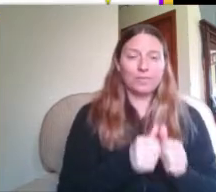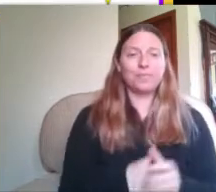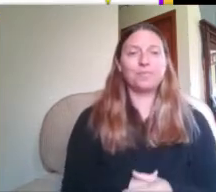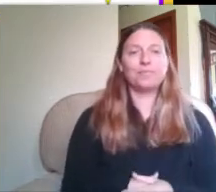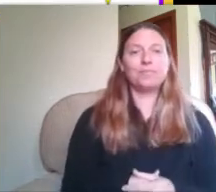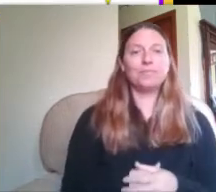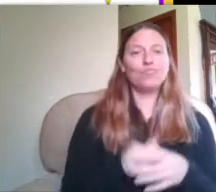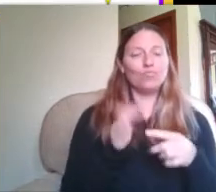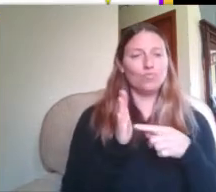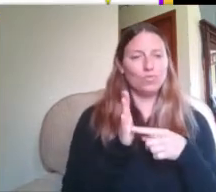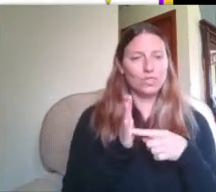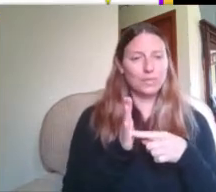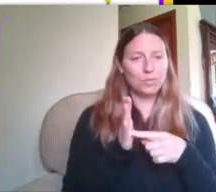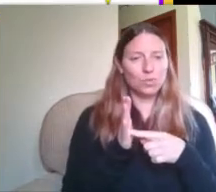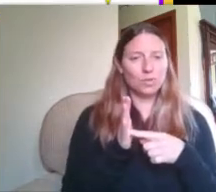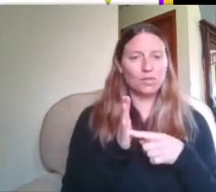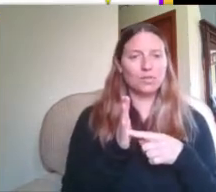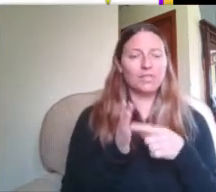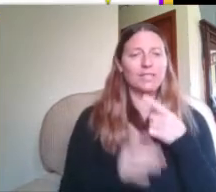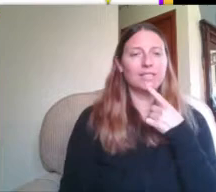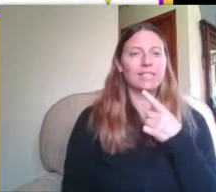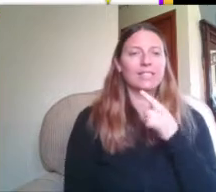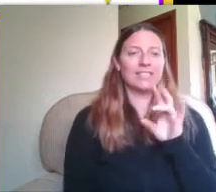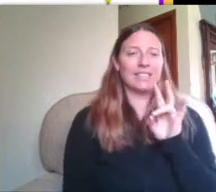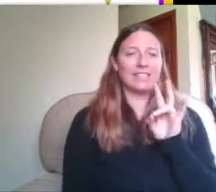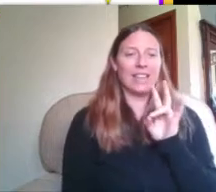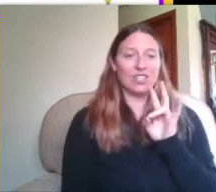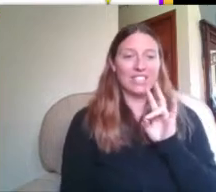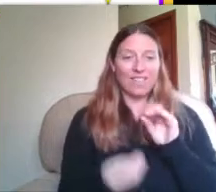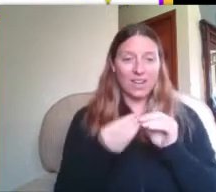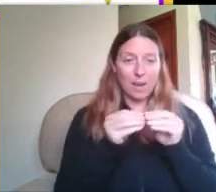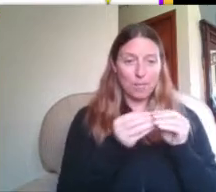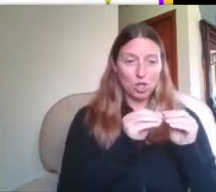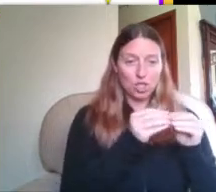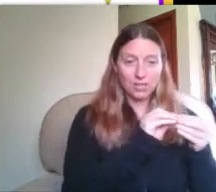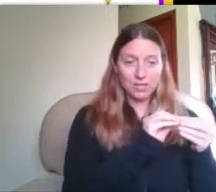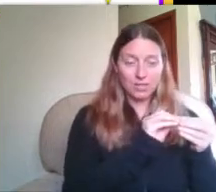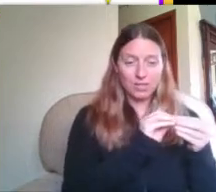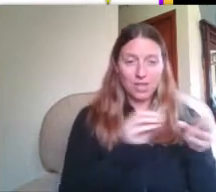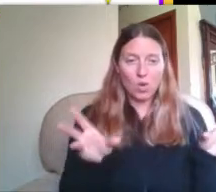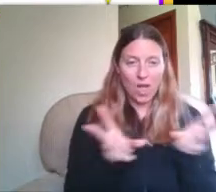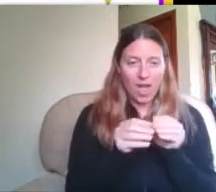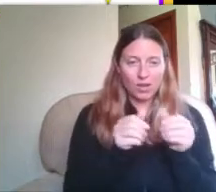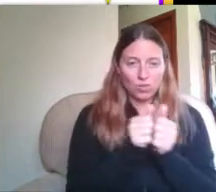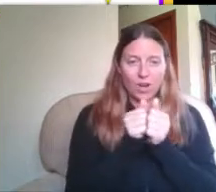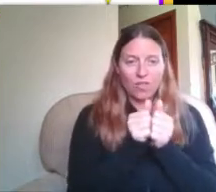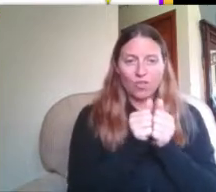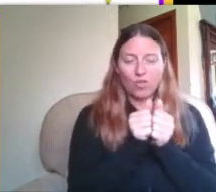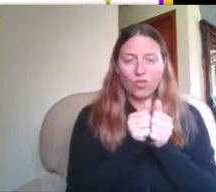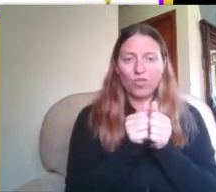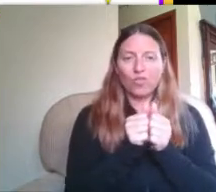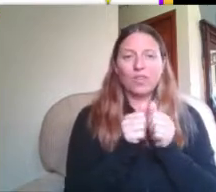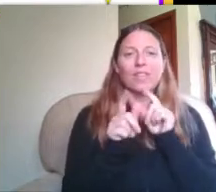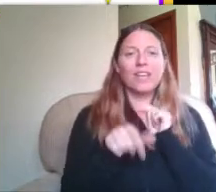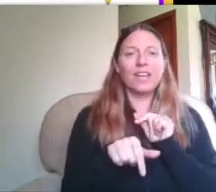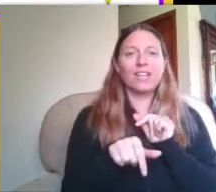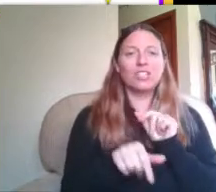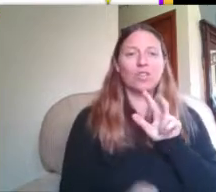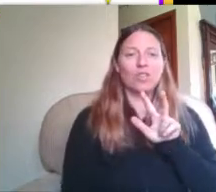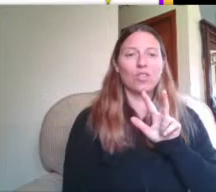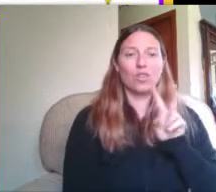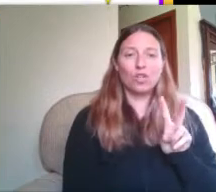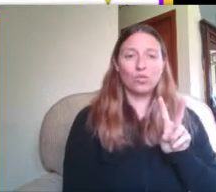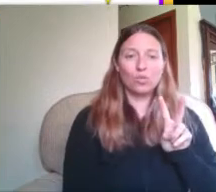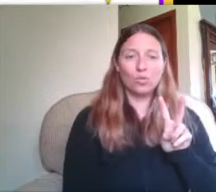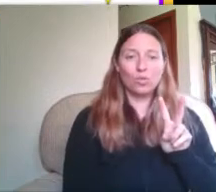And you can see on the chart, it has 7 data points added up equal